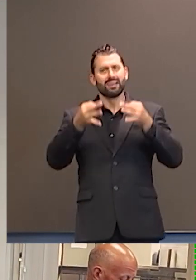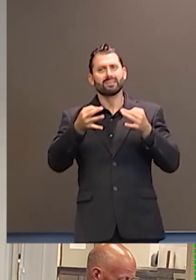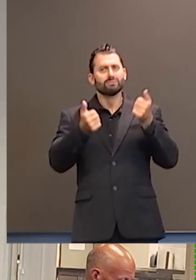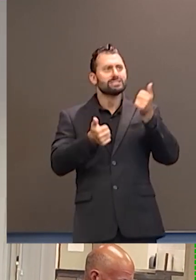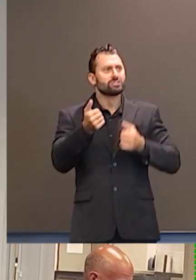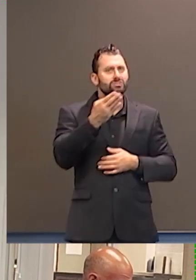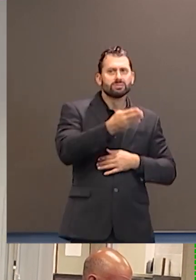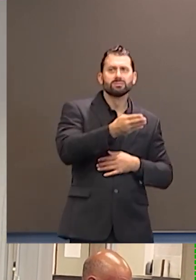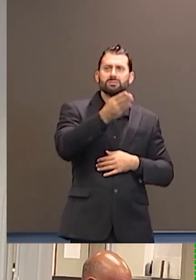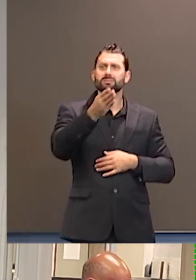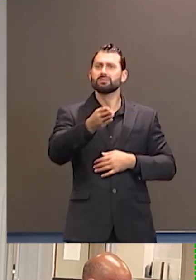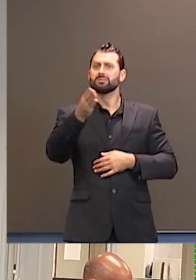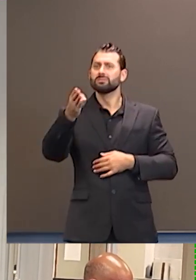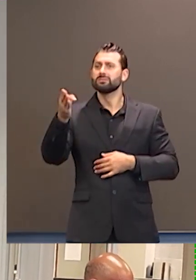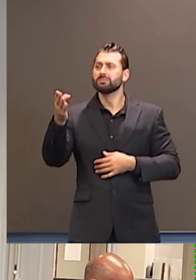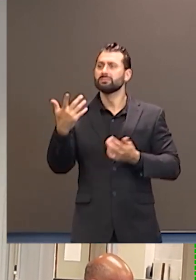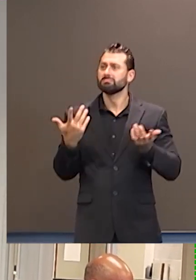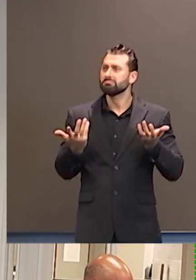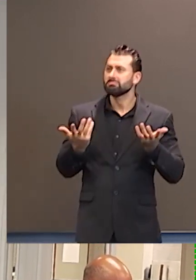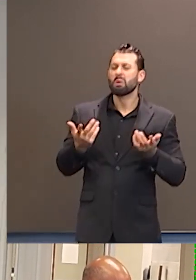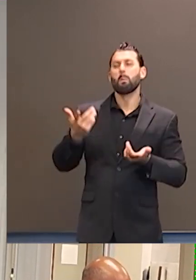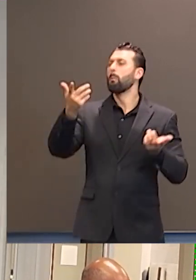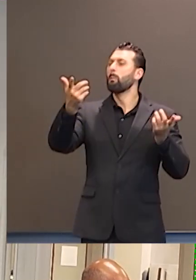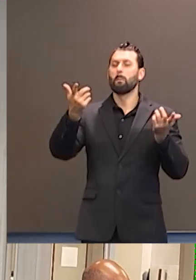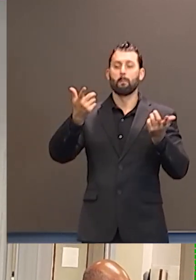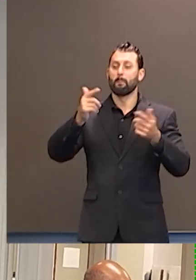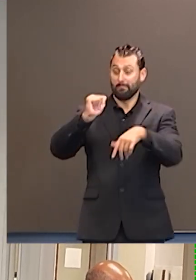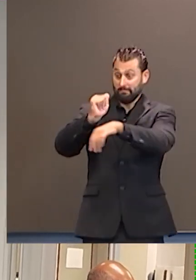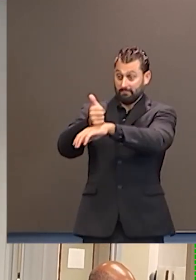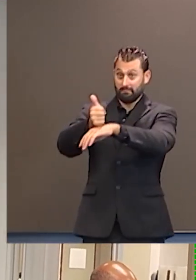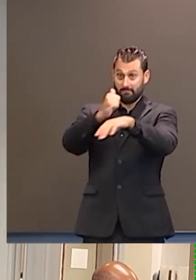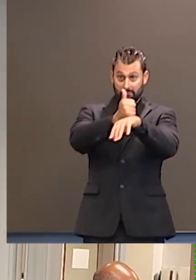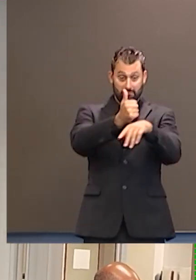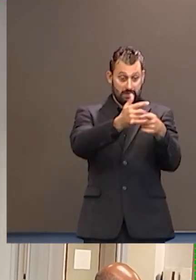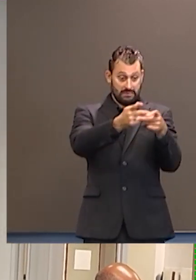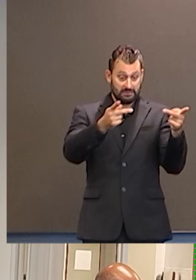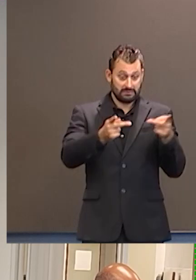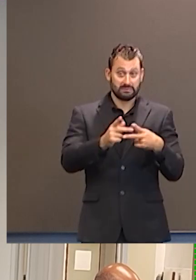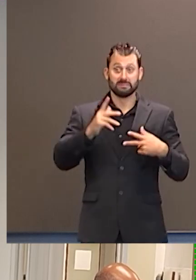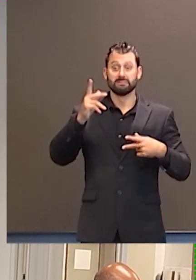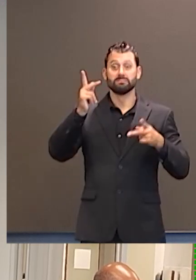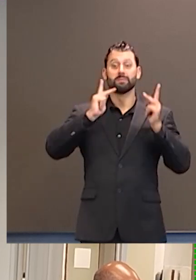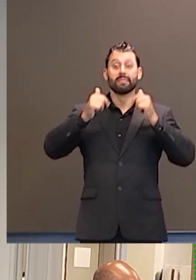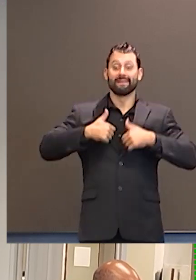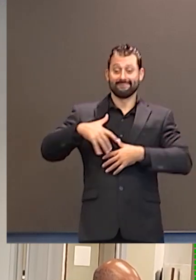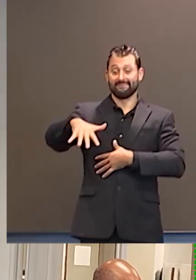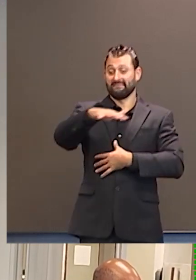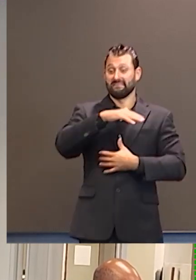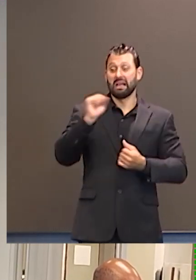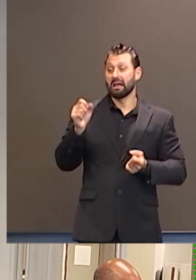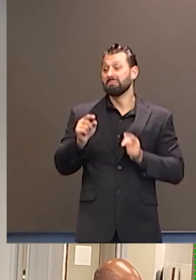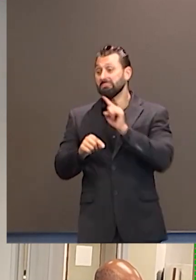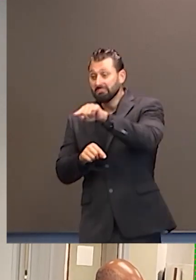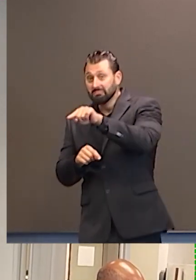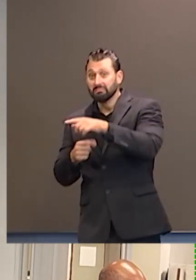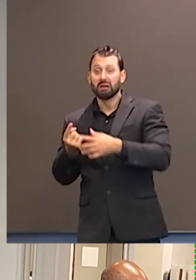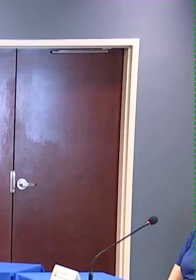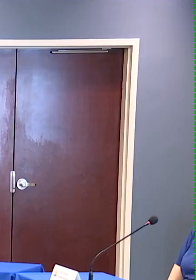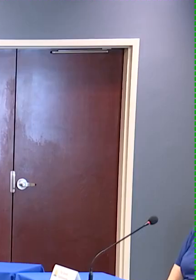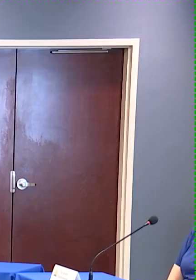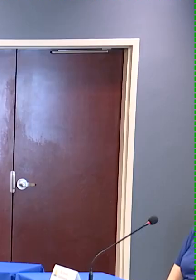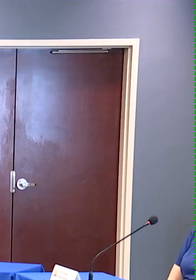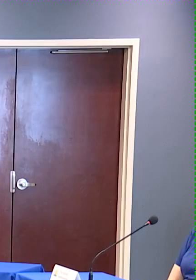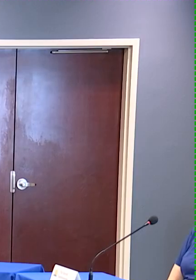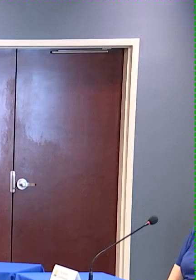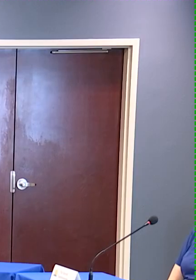anyone they want yeah i mean if there's one closest proximity to their home or if there's another area of the county they wish to go to they can go to any of them okay thank you